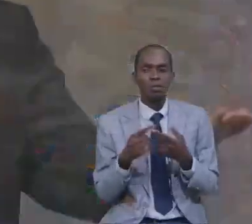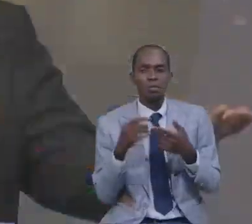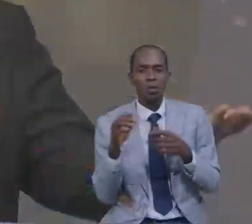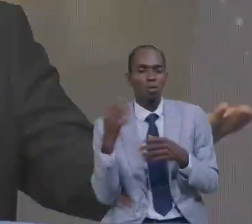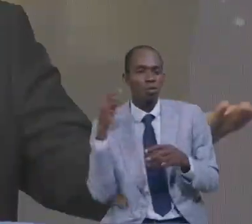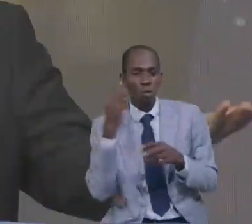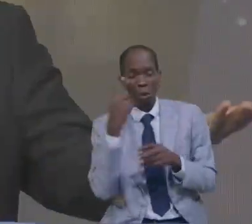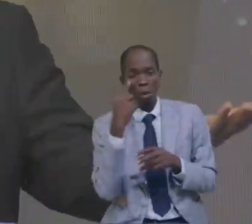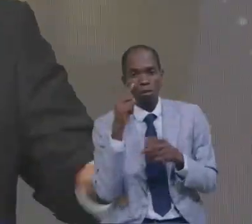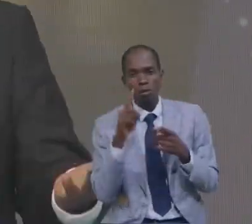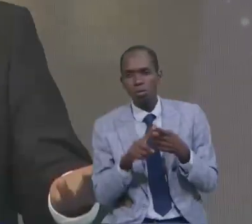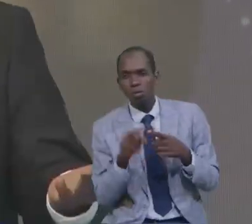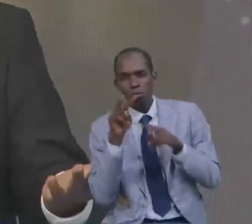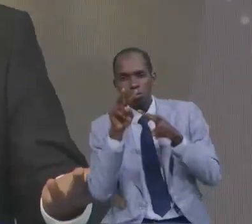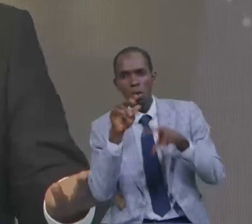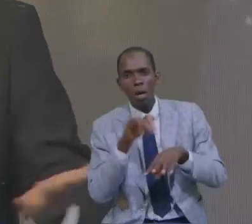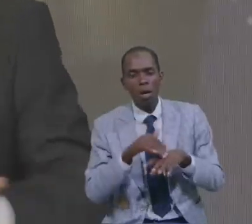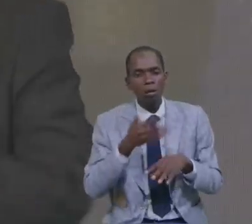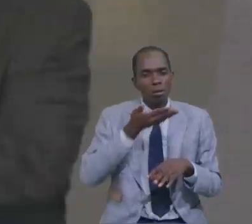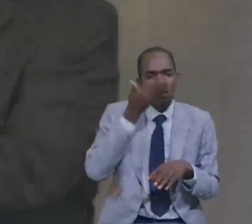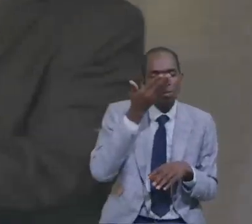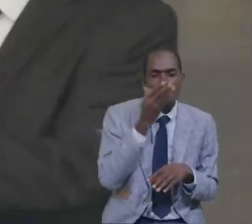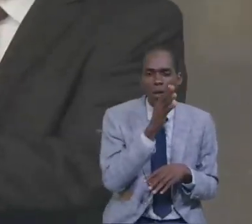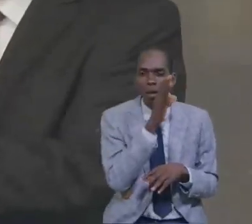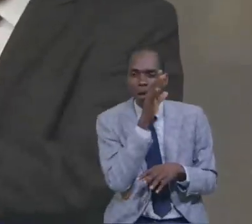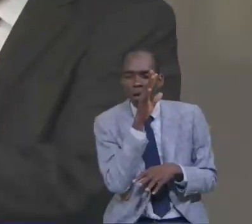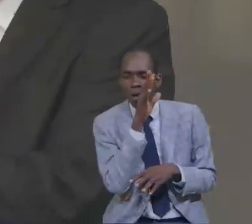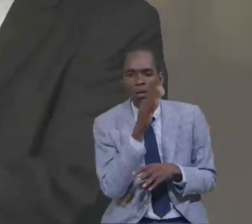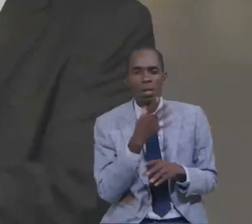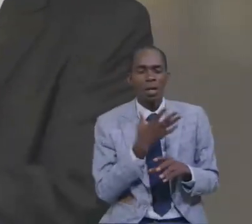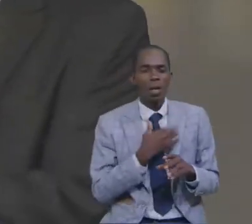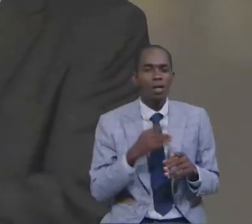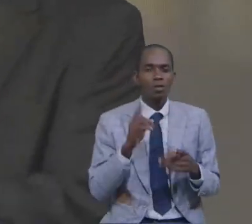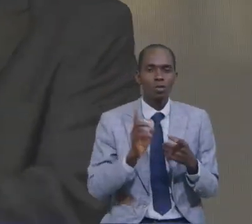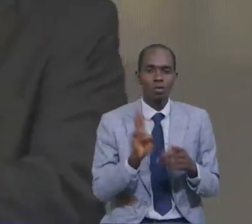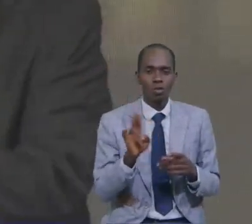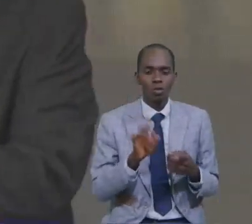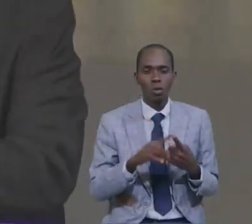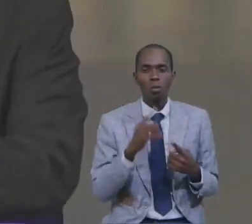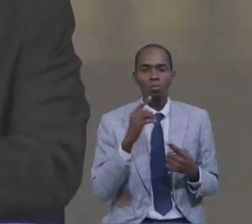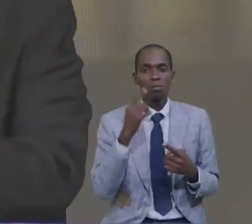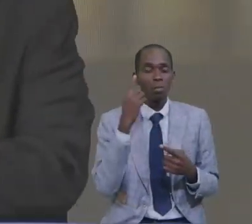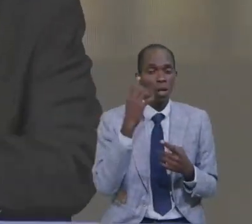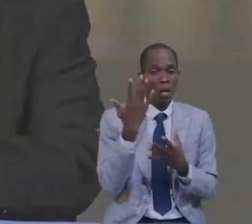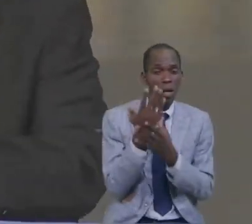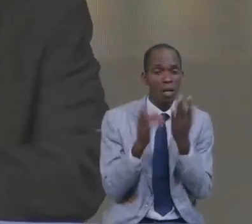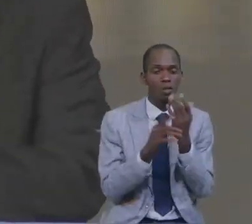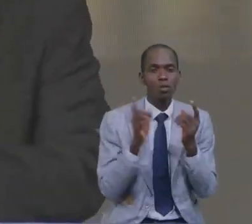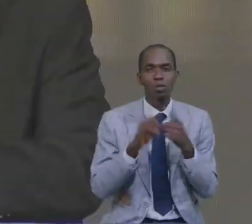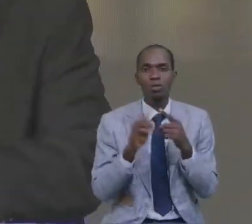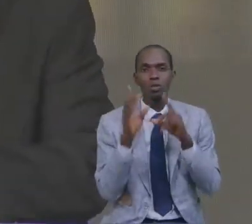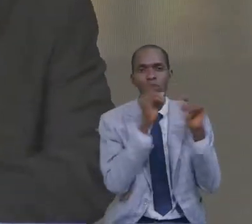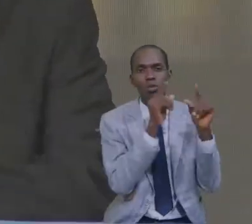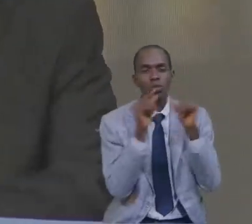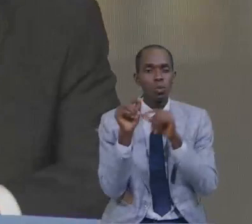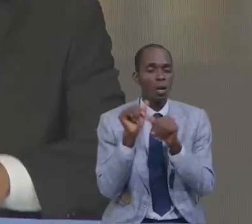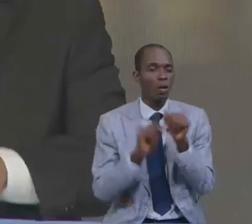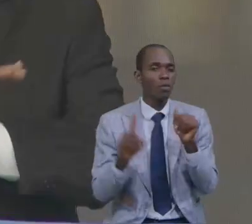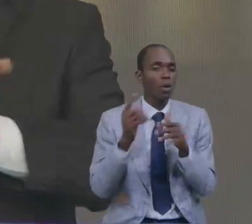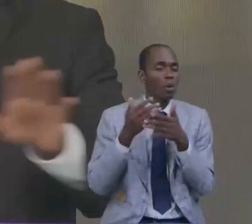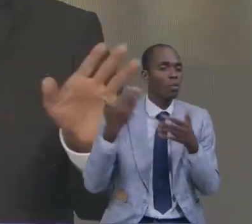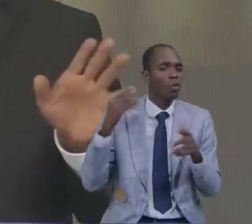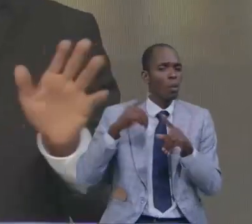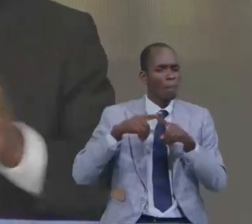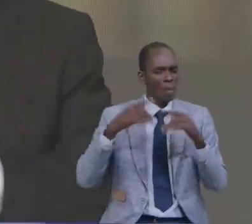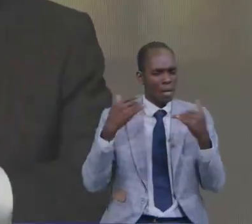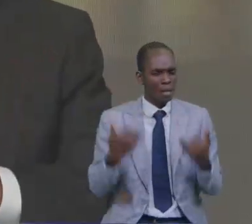he saved you. You have salvation. There is transformation now that you present your body